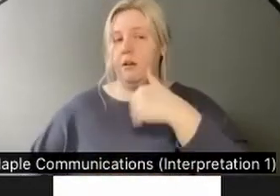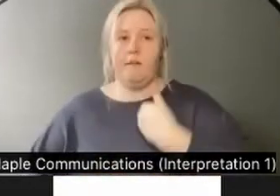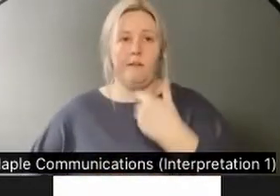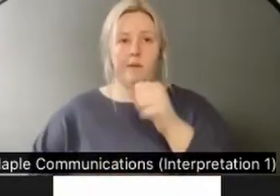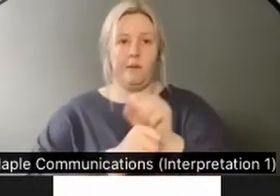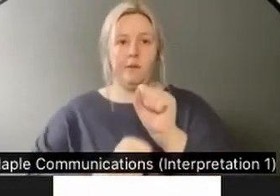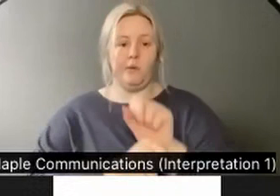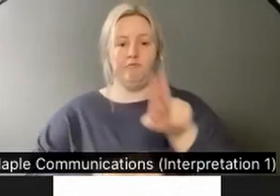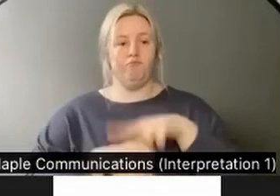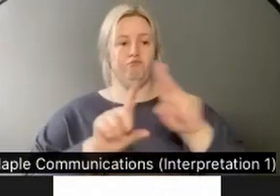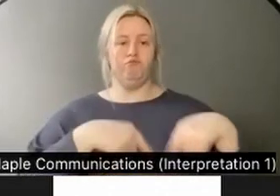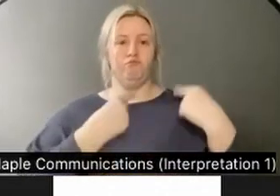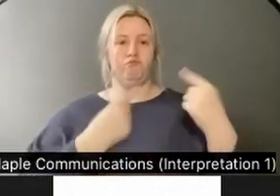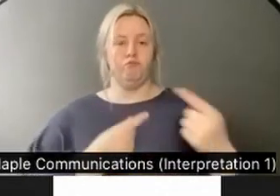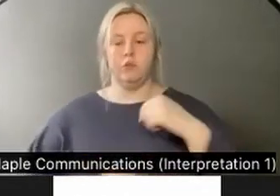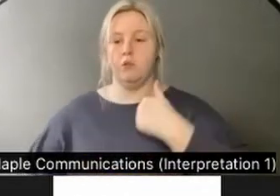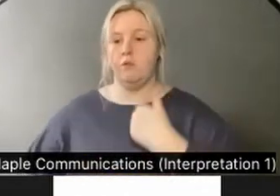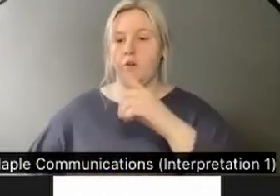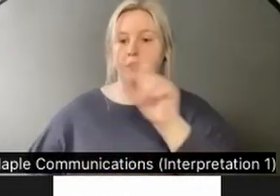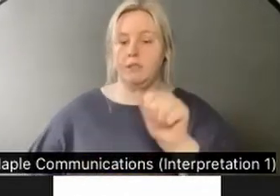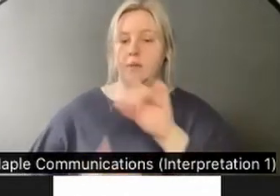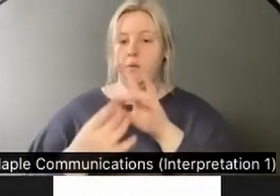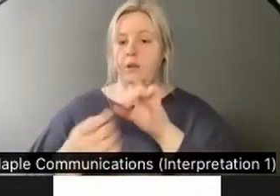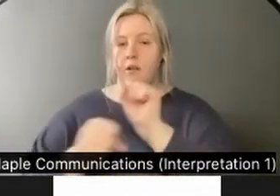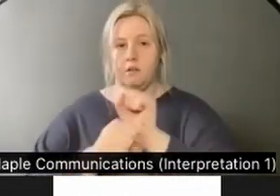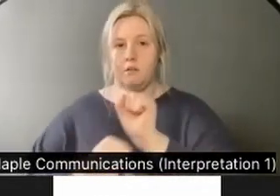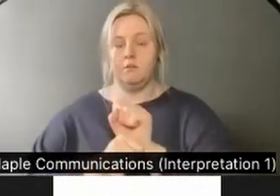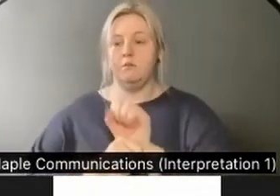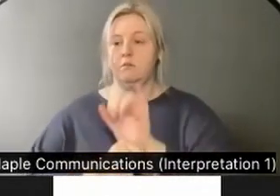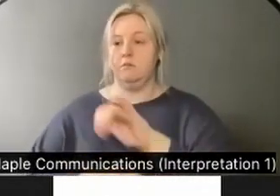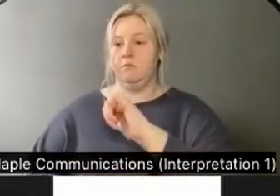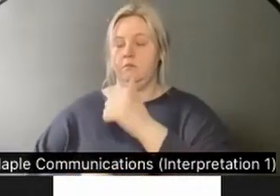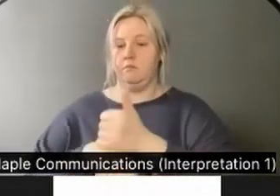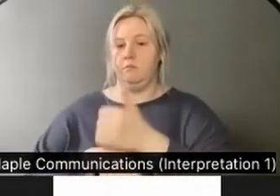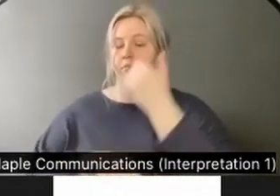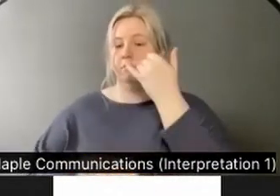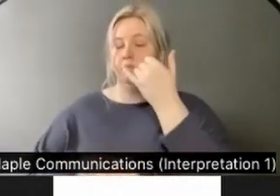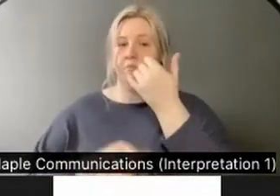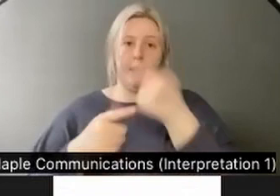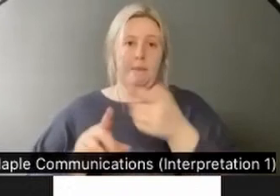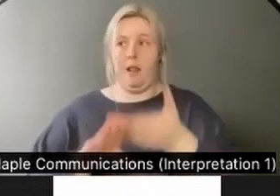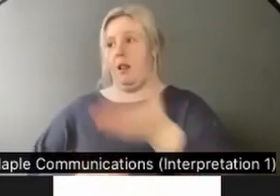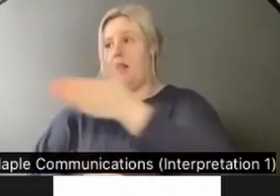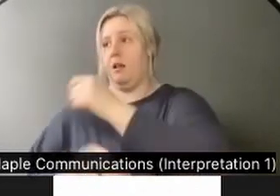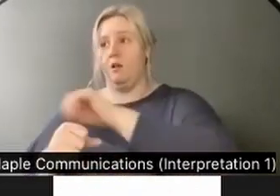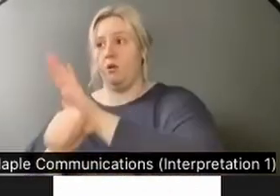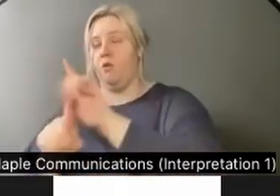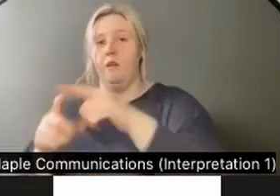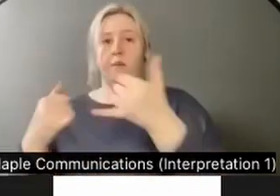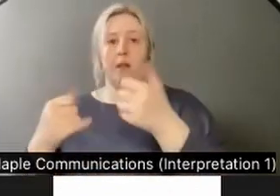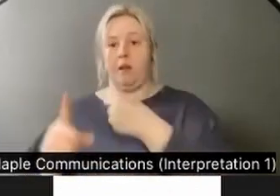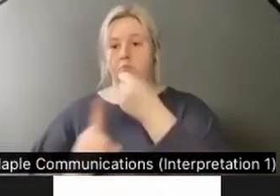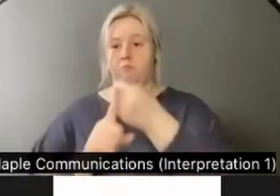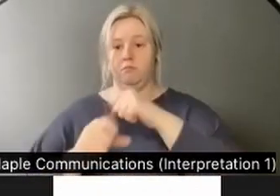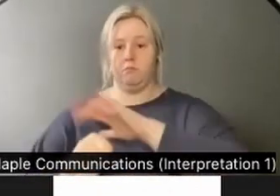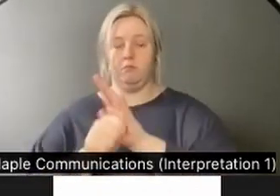endemic ableism in medicine is a condition which pre-existed the current pandemic, there is a sense in which it should be